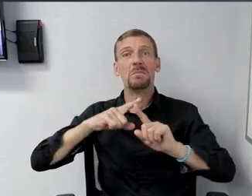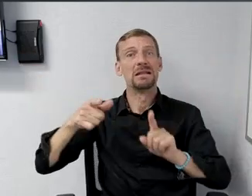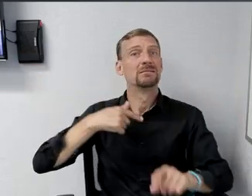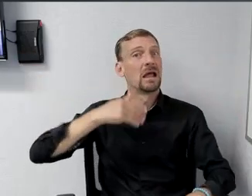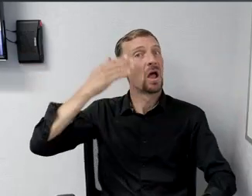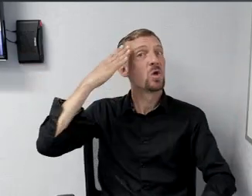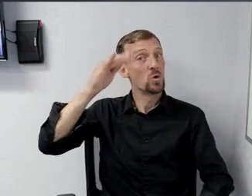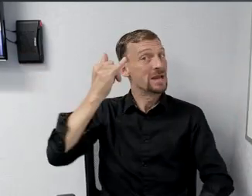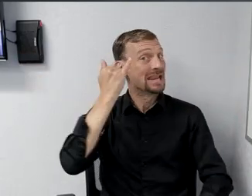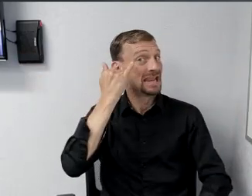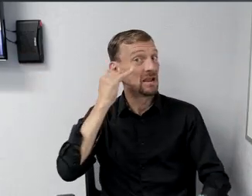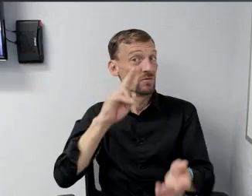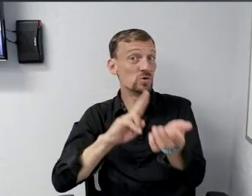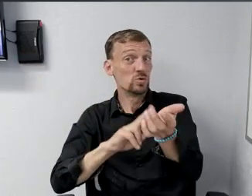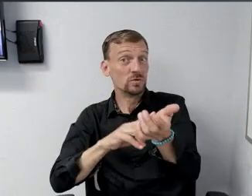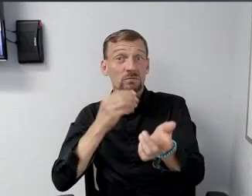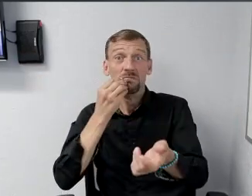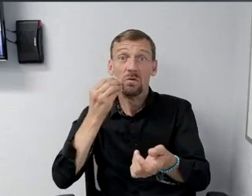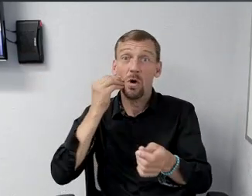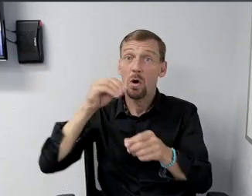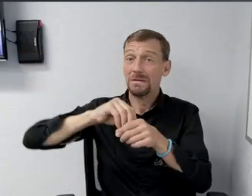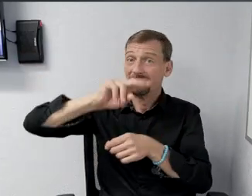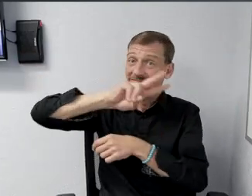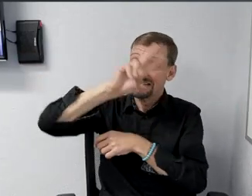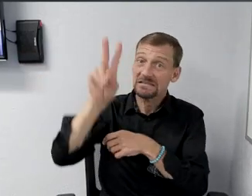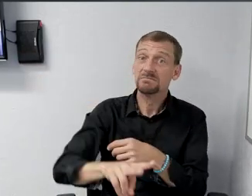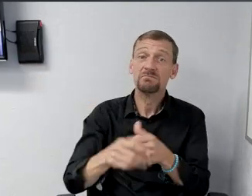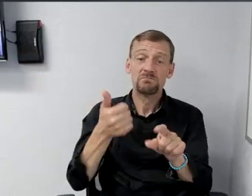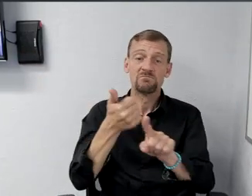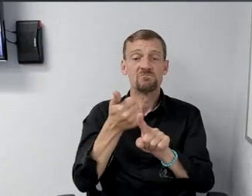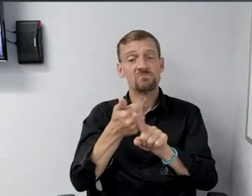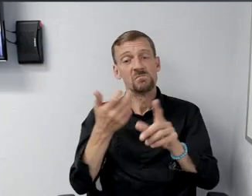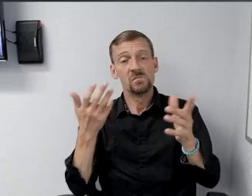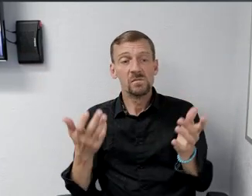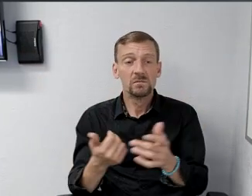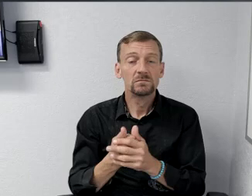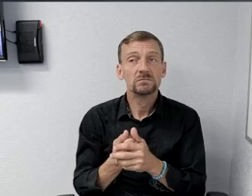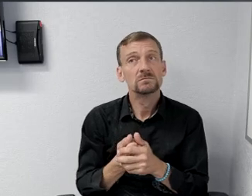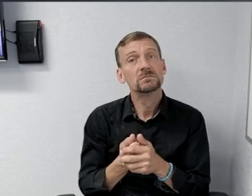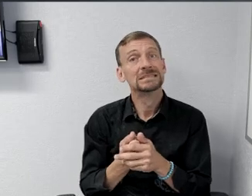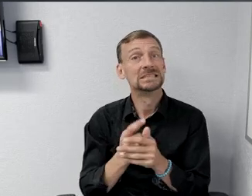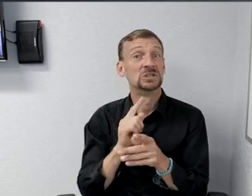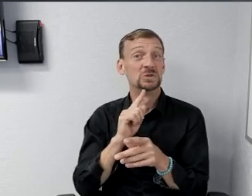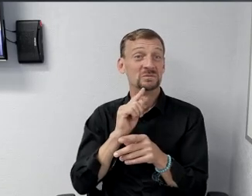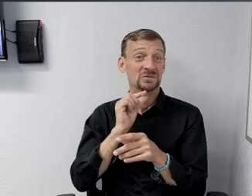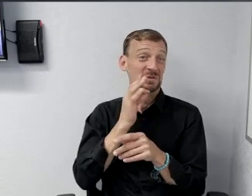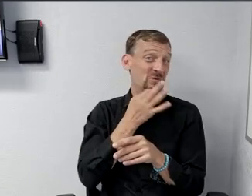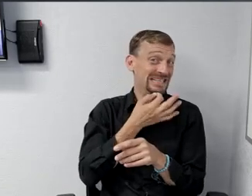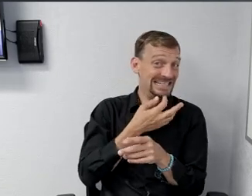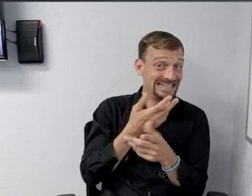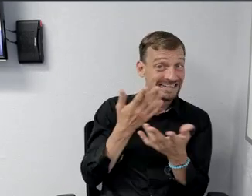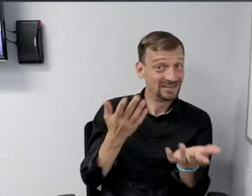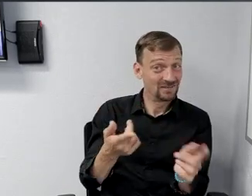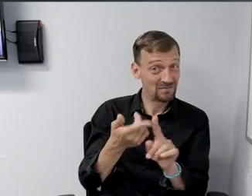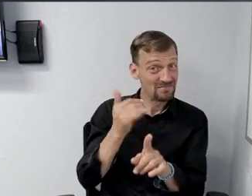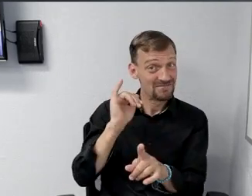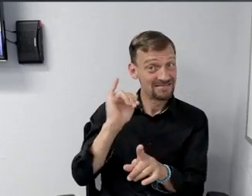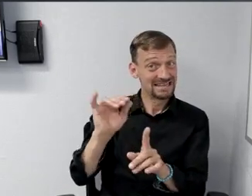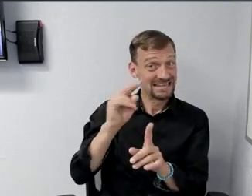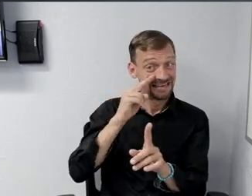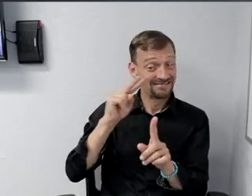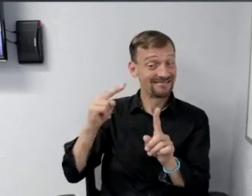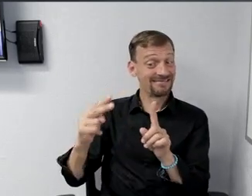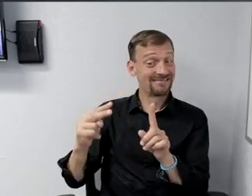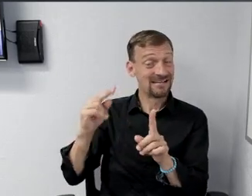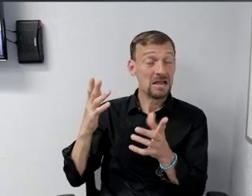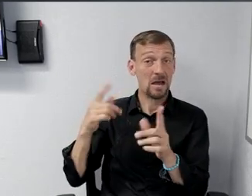the nursing homes in Visalia are unique from that standpoint. I will